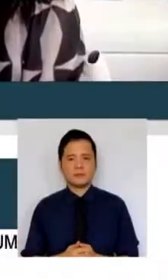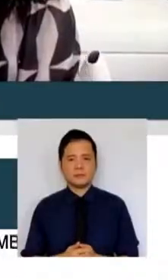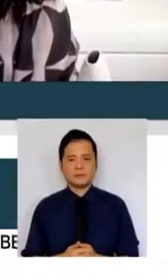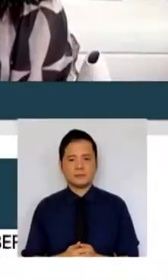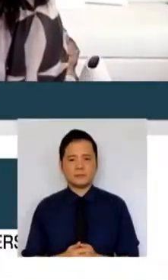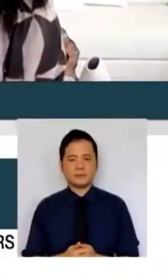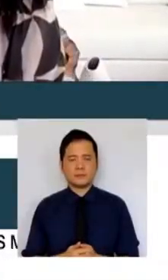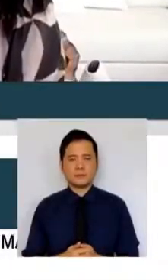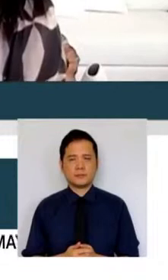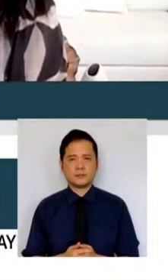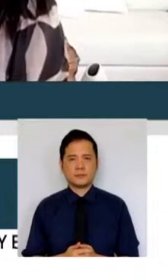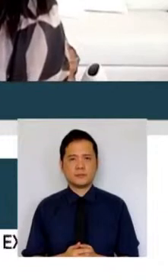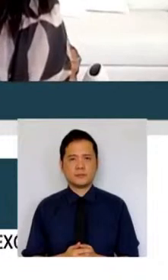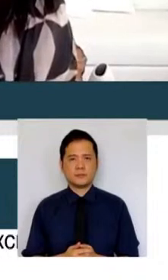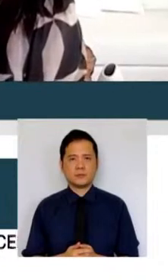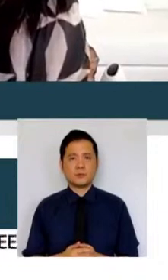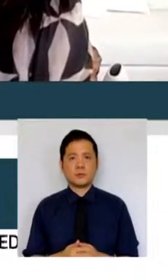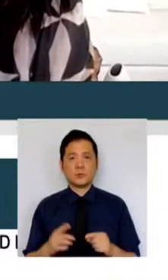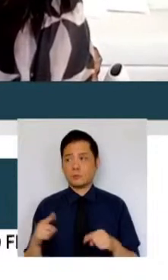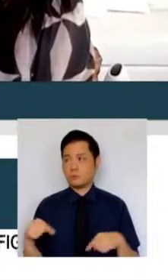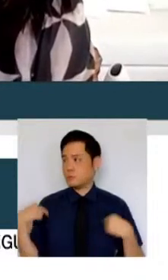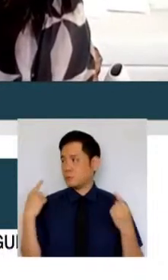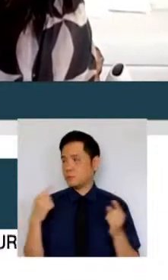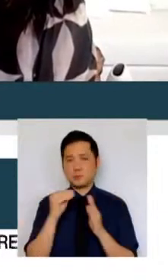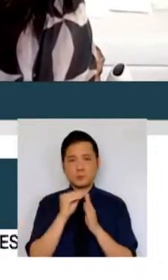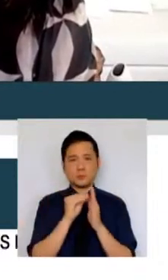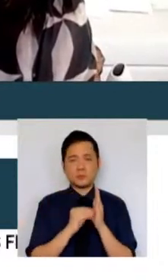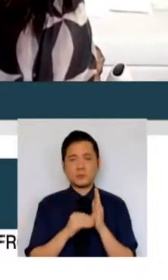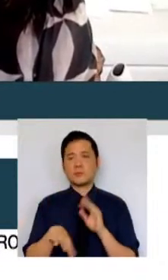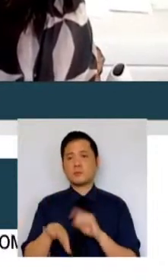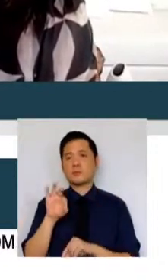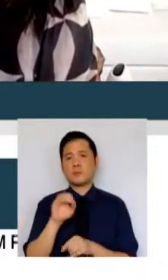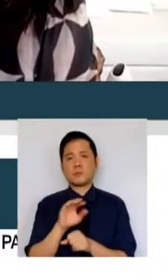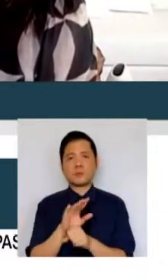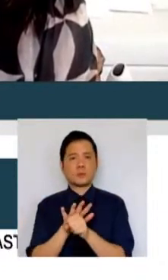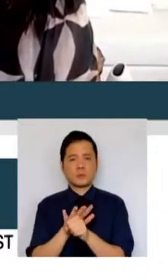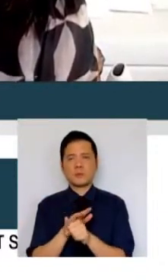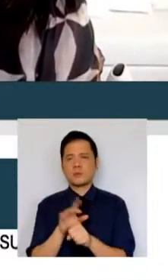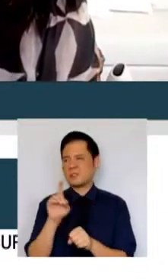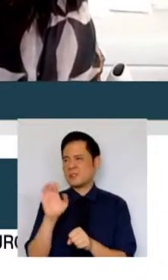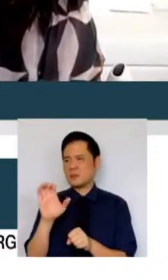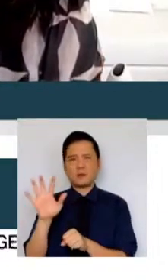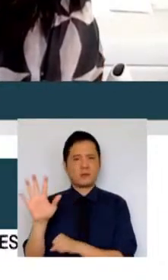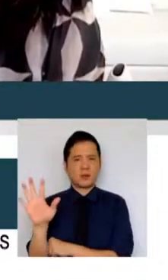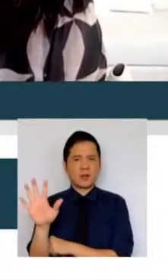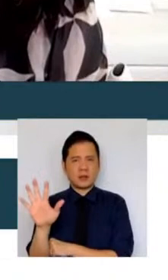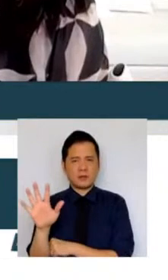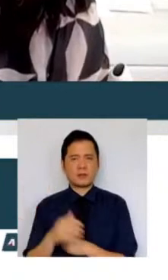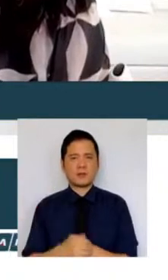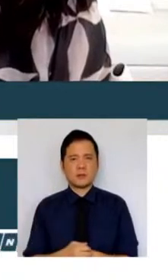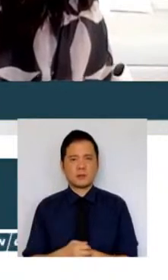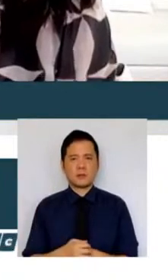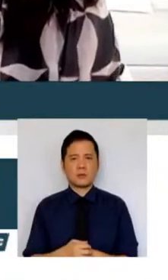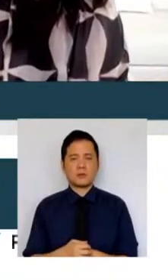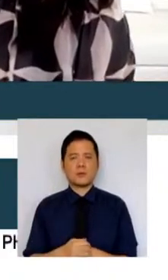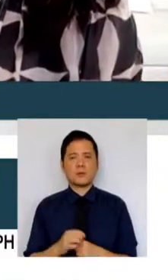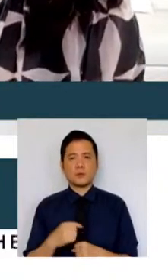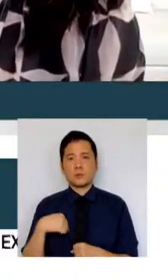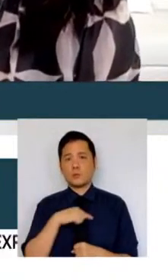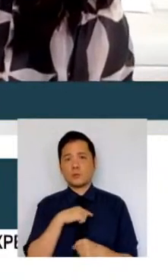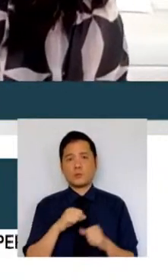Since we reported our first Omicron case way back December 5, and there has been a continuously increase in